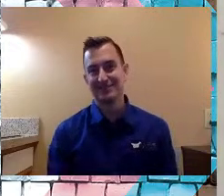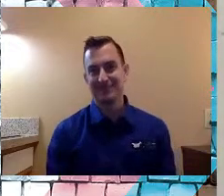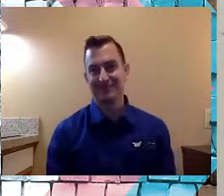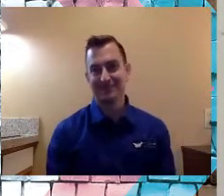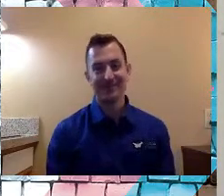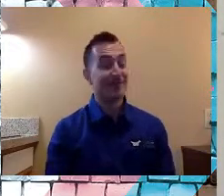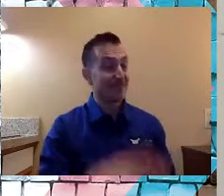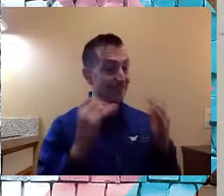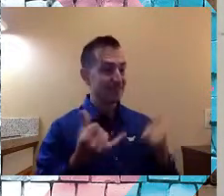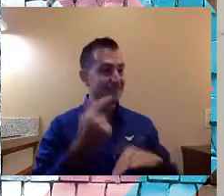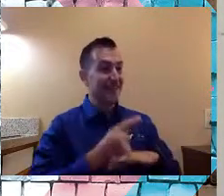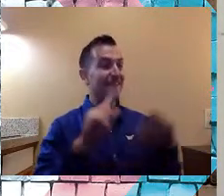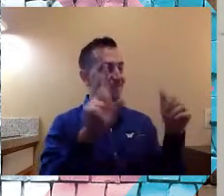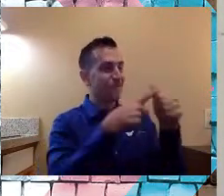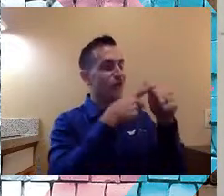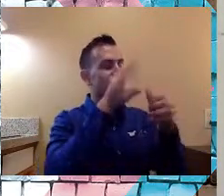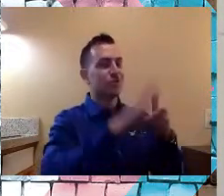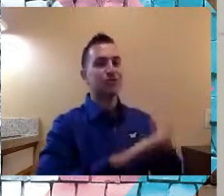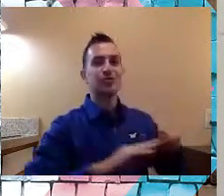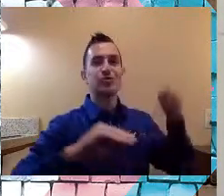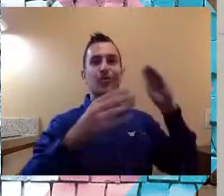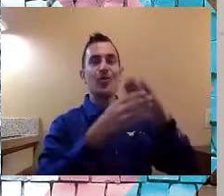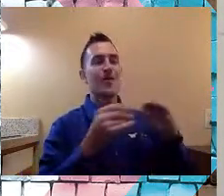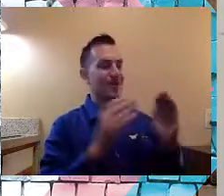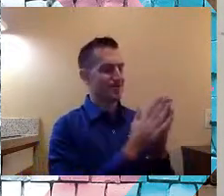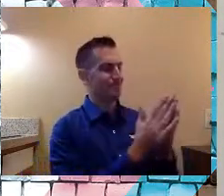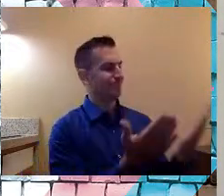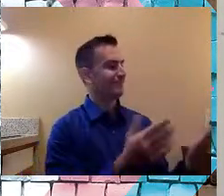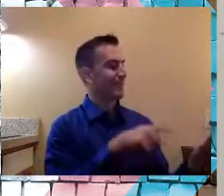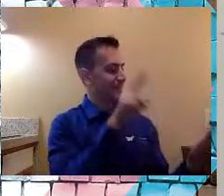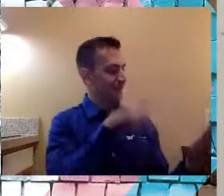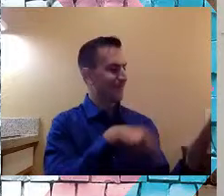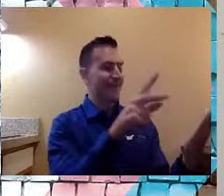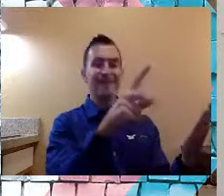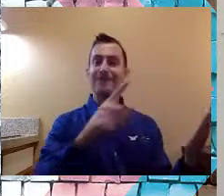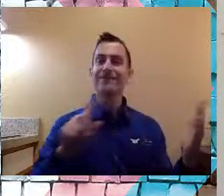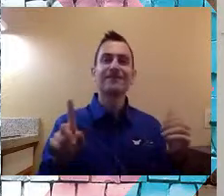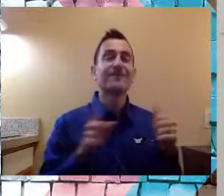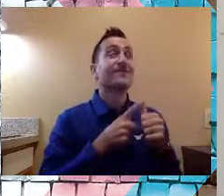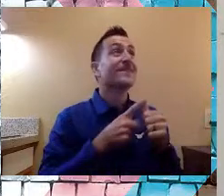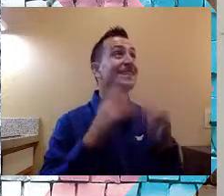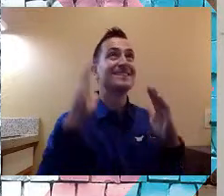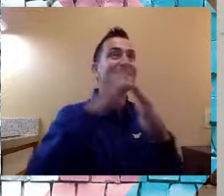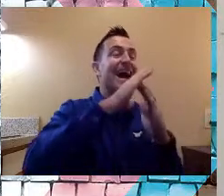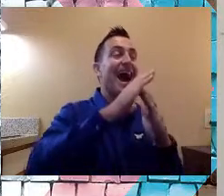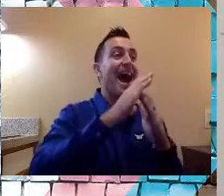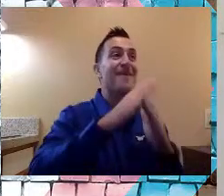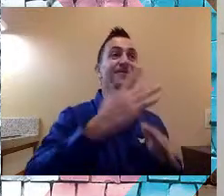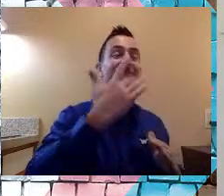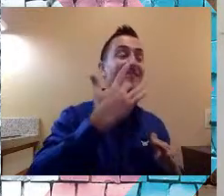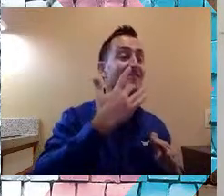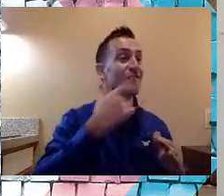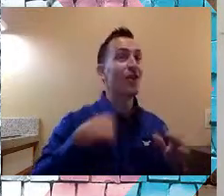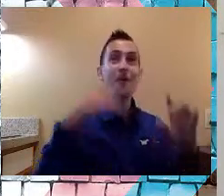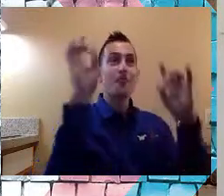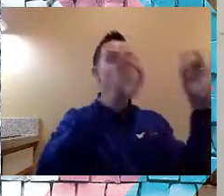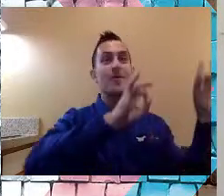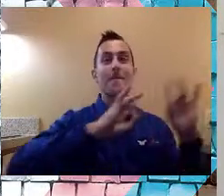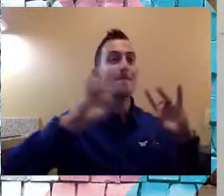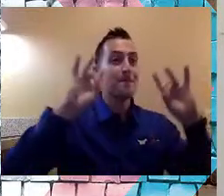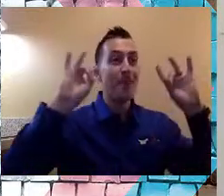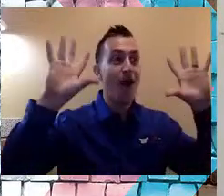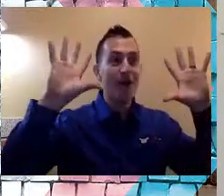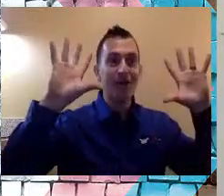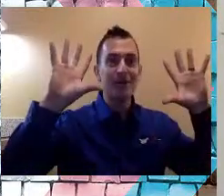For today's first story, I'm going to read one of my favorite books. It's called Remarkably You, and it's written by my good friend